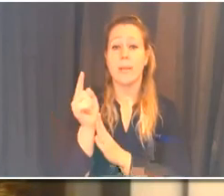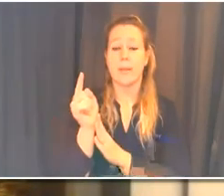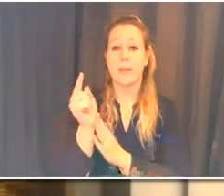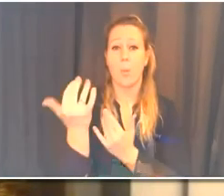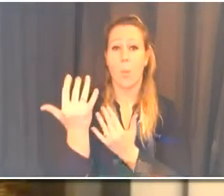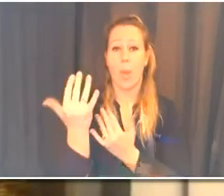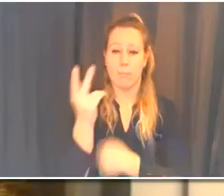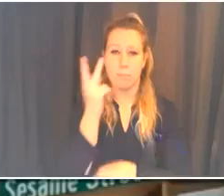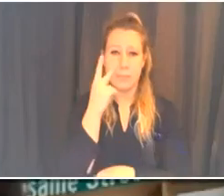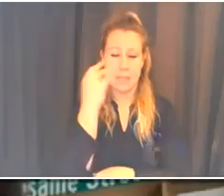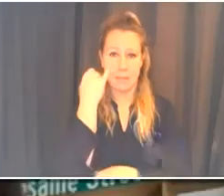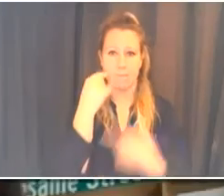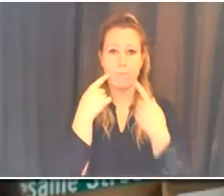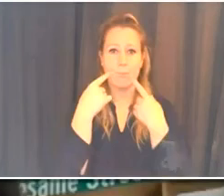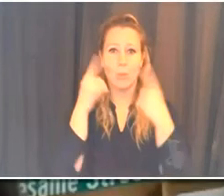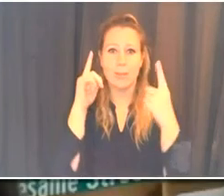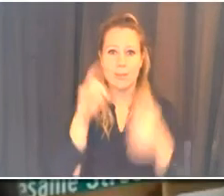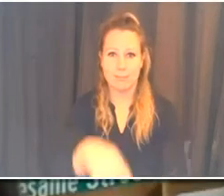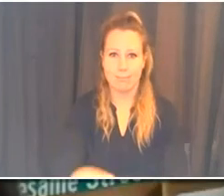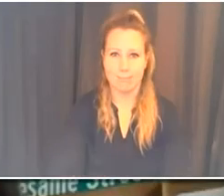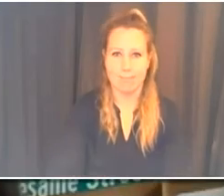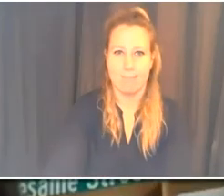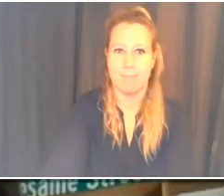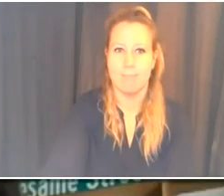boxed I think you're